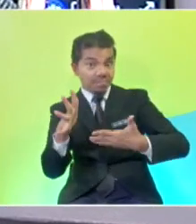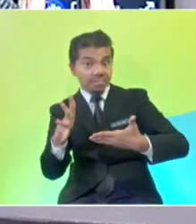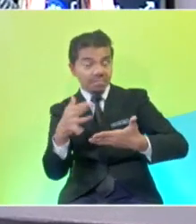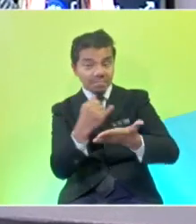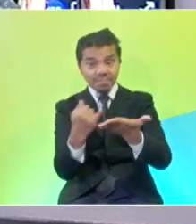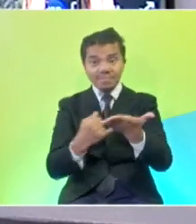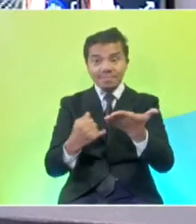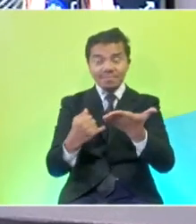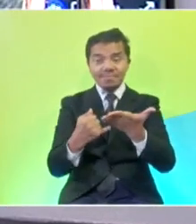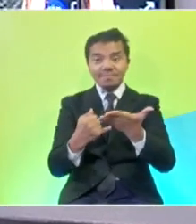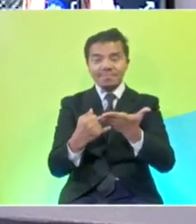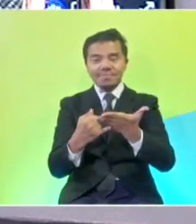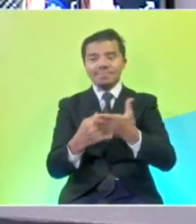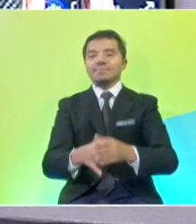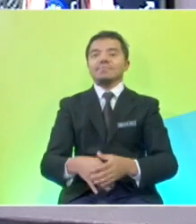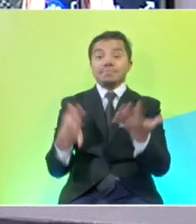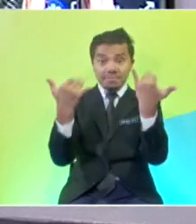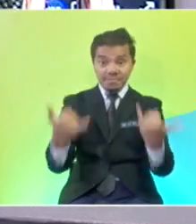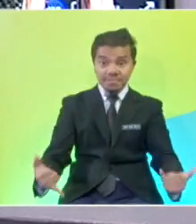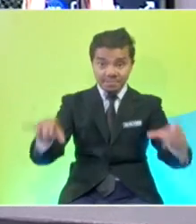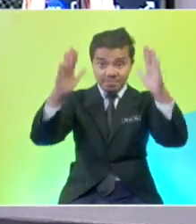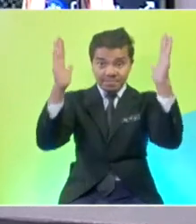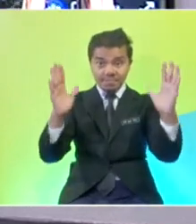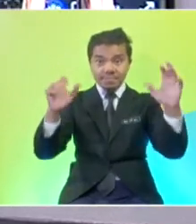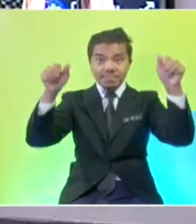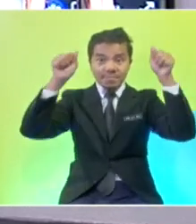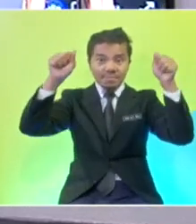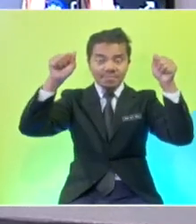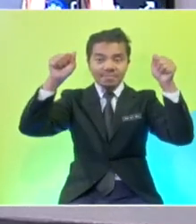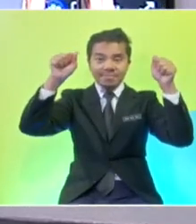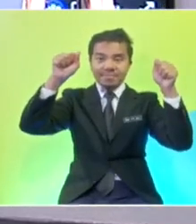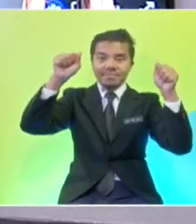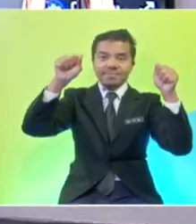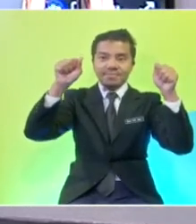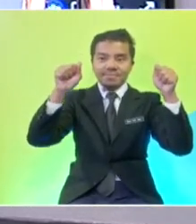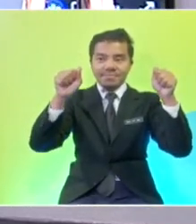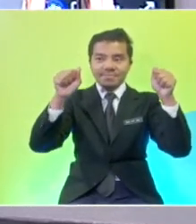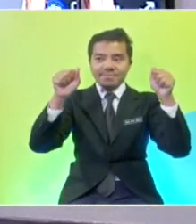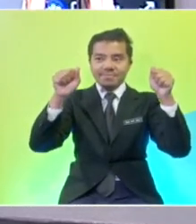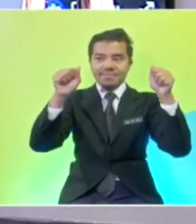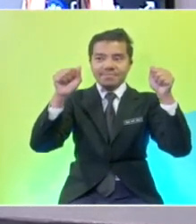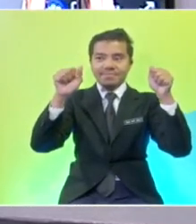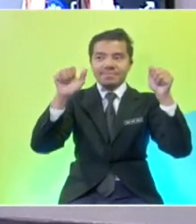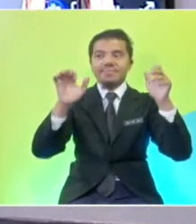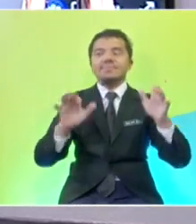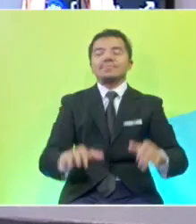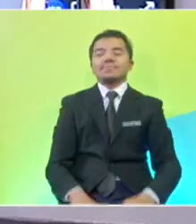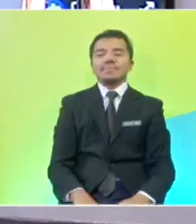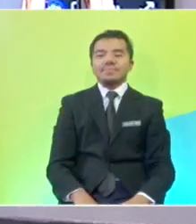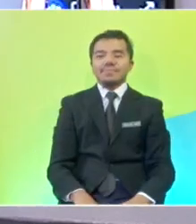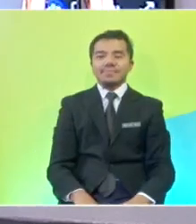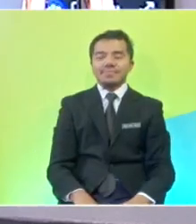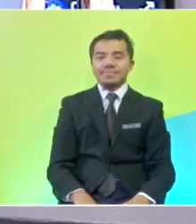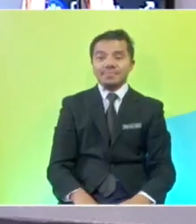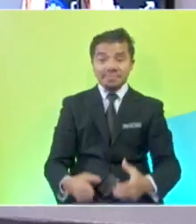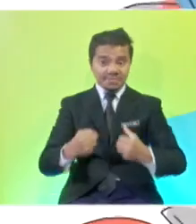just now? If you did, show it to the camera. So this one is what activity was this, teacher? This is This is a nervous system. nervous system. Yes. Okay,